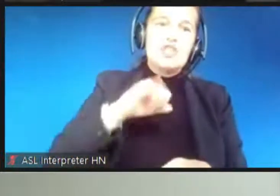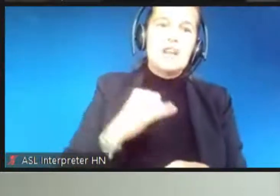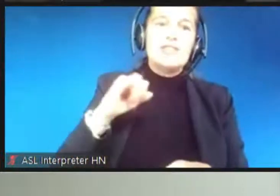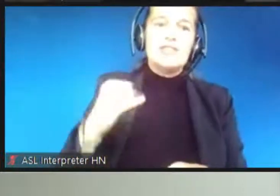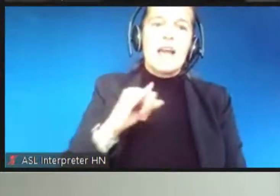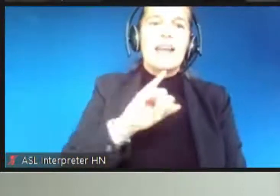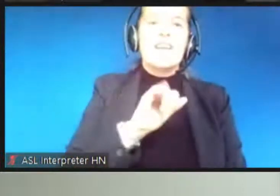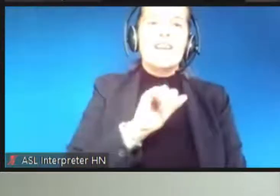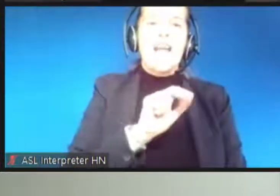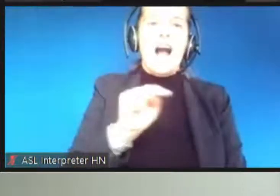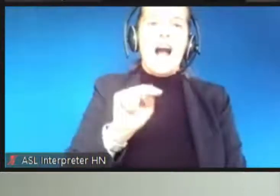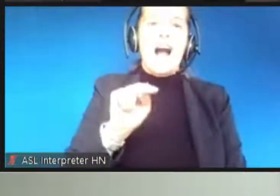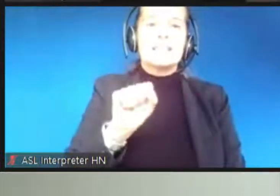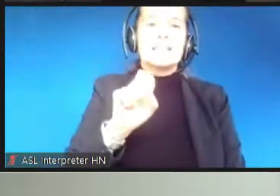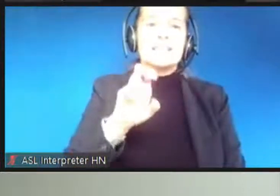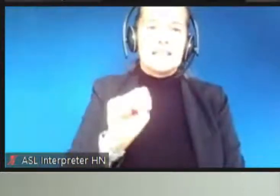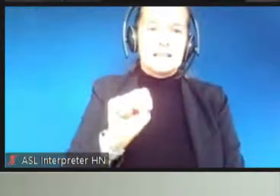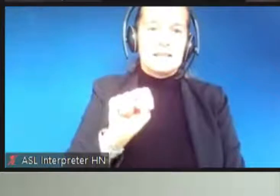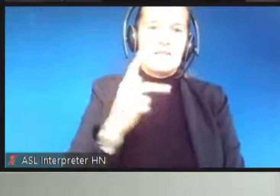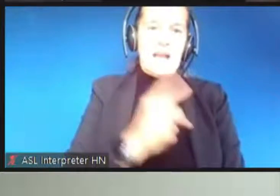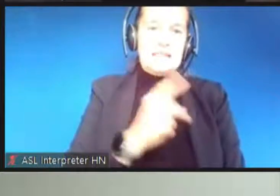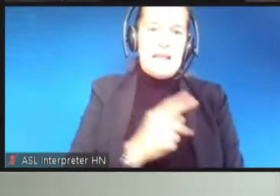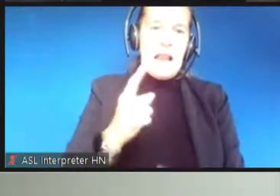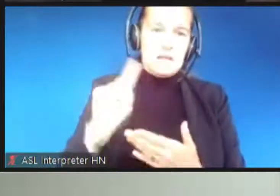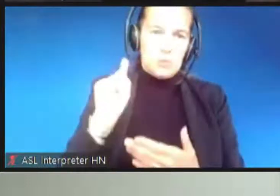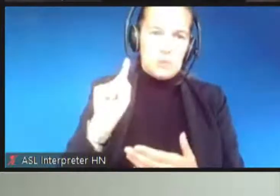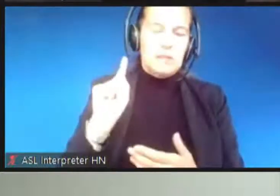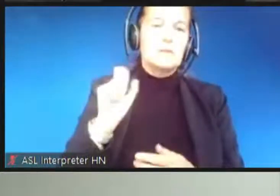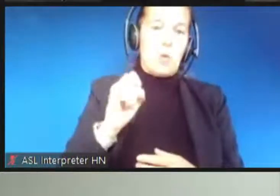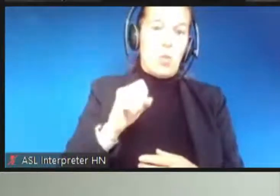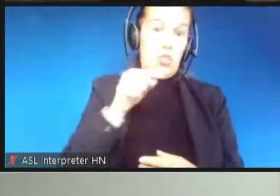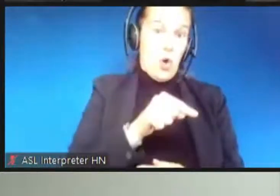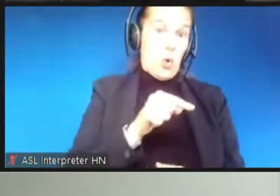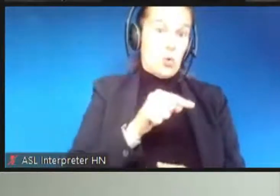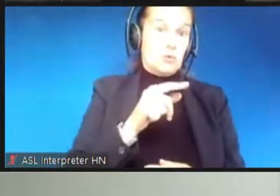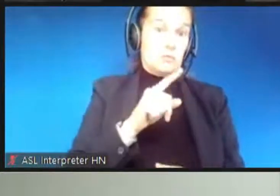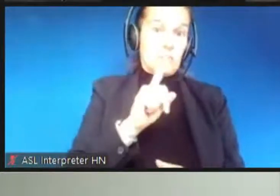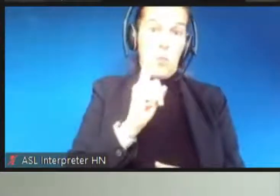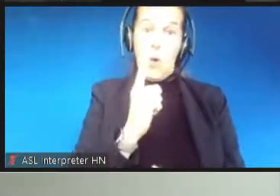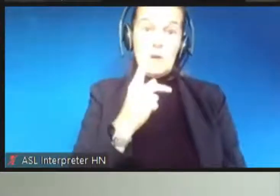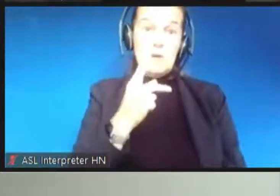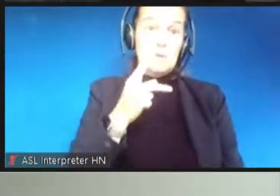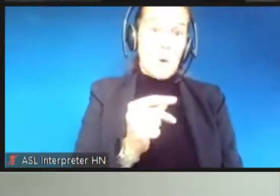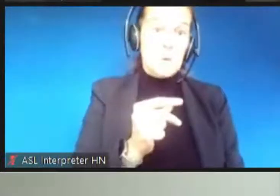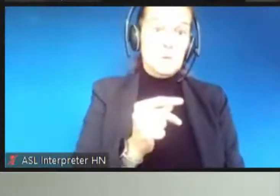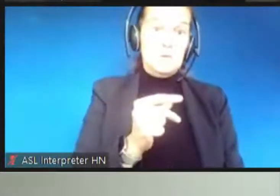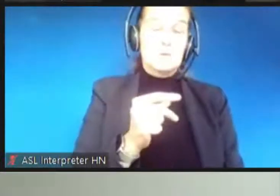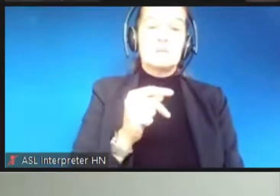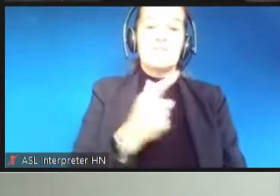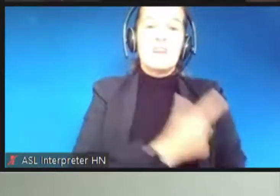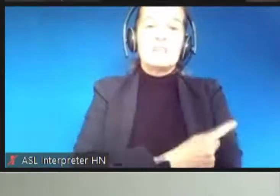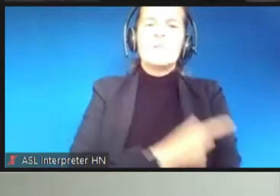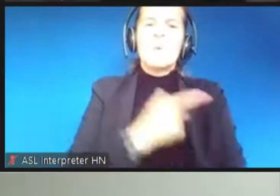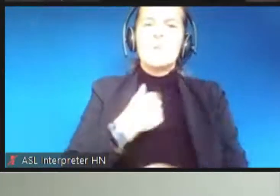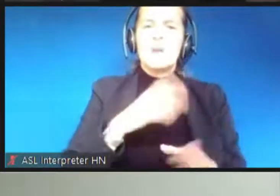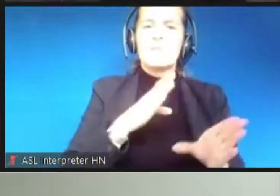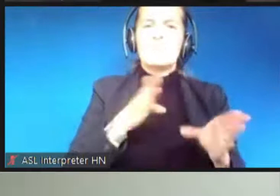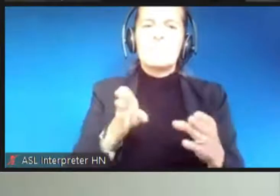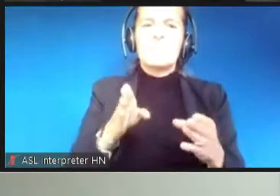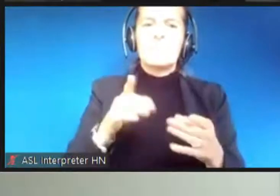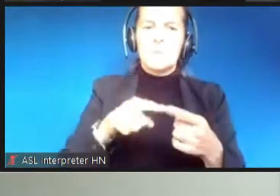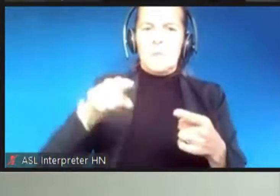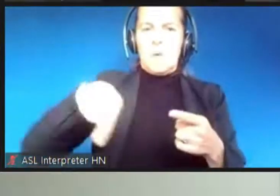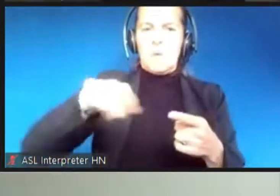Janssen vaccine last week and are targeting them towards those people because of the logistical advantages of